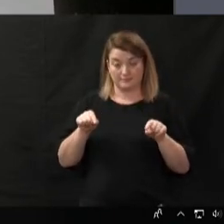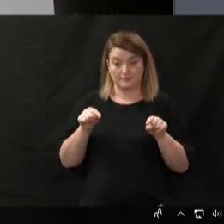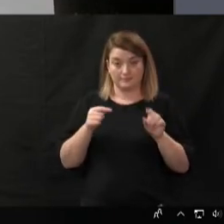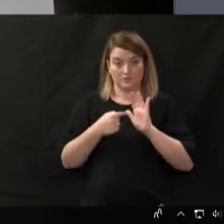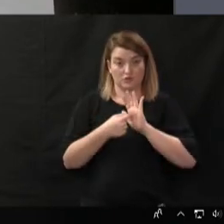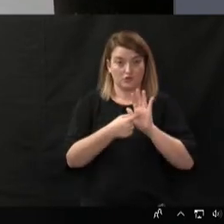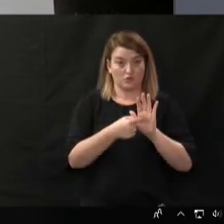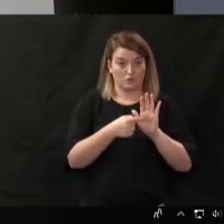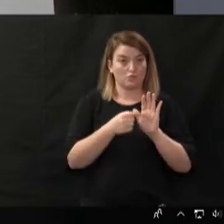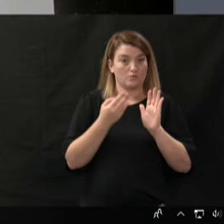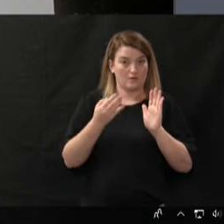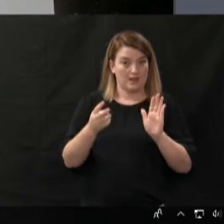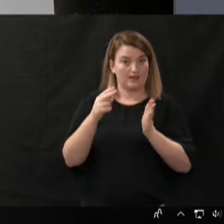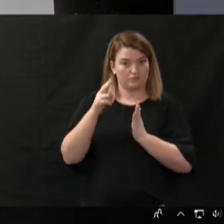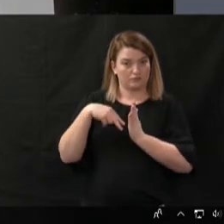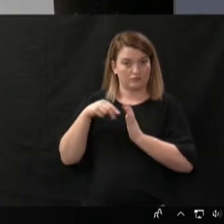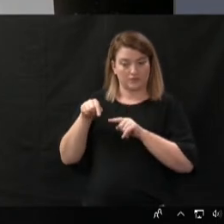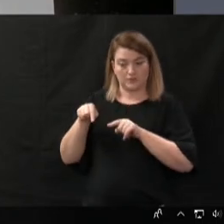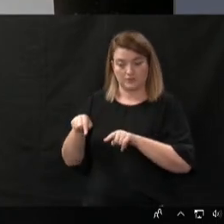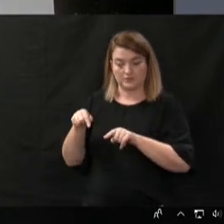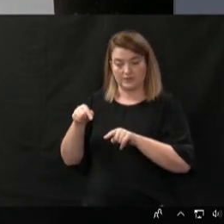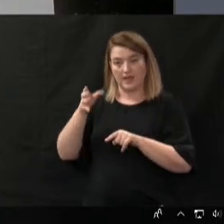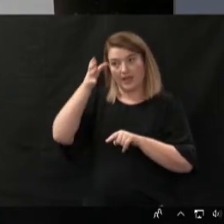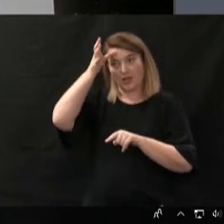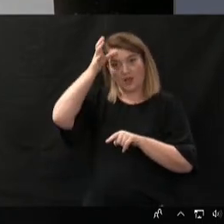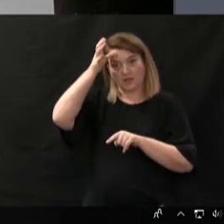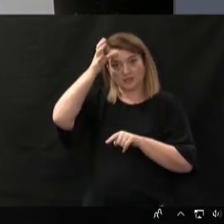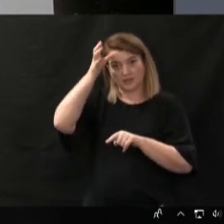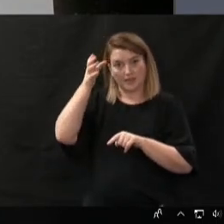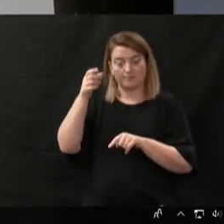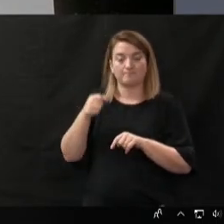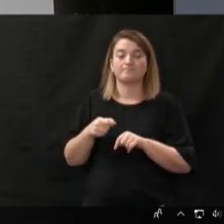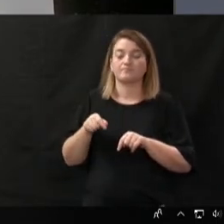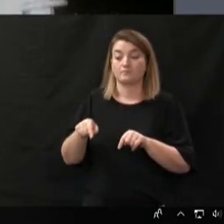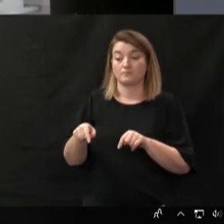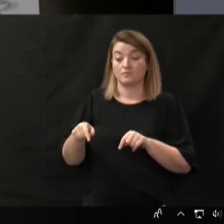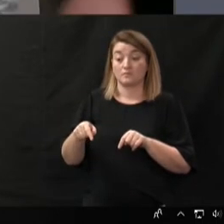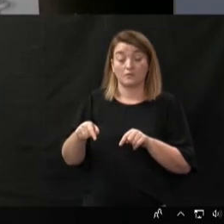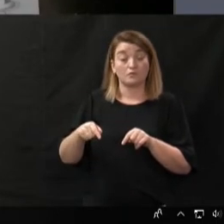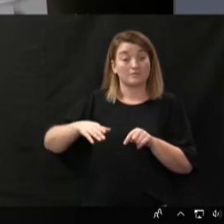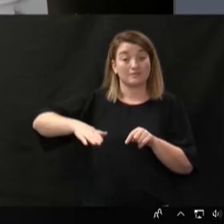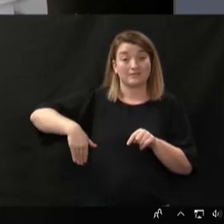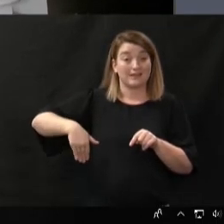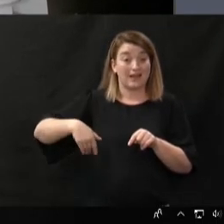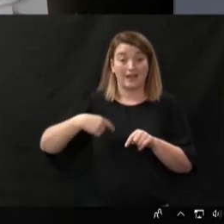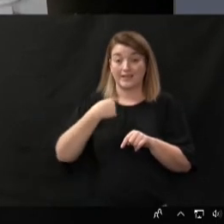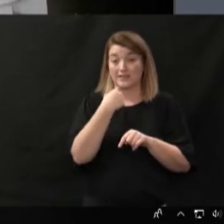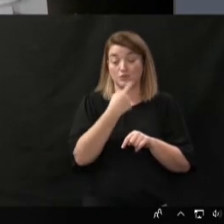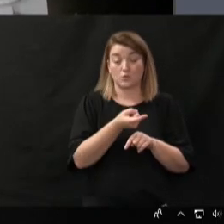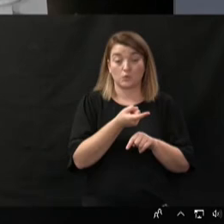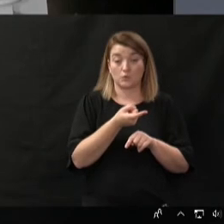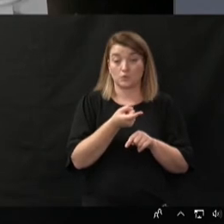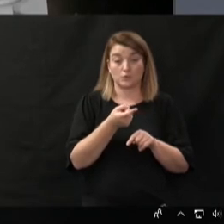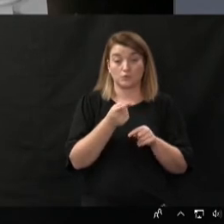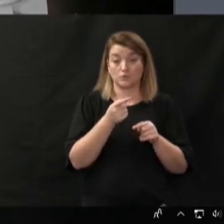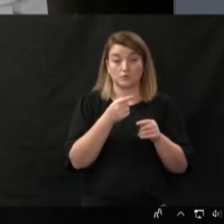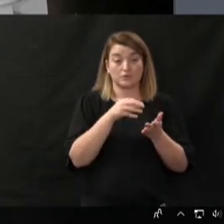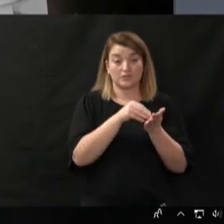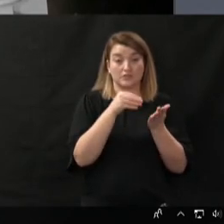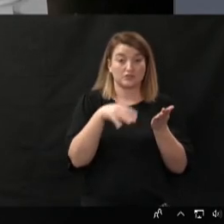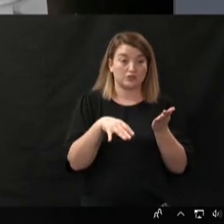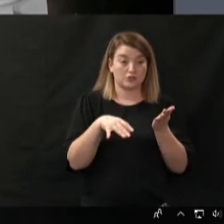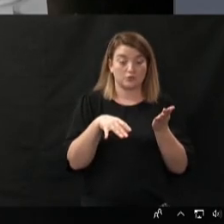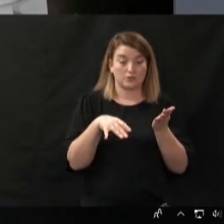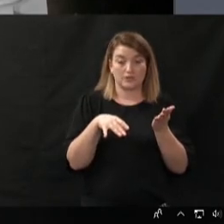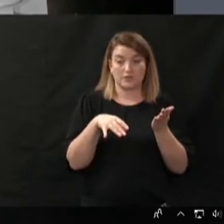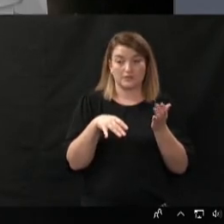why the word wouldn't play fair, then just tell the student. I suggest crossing that sentence out. This will be an